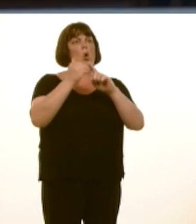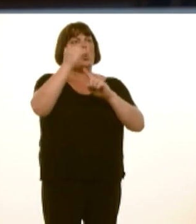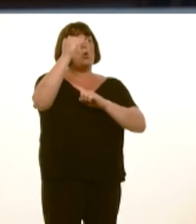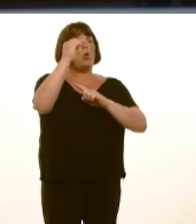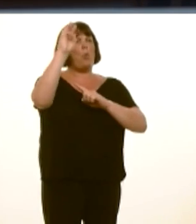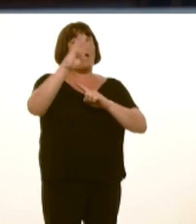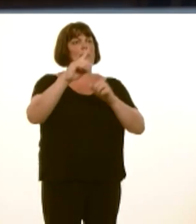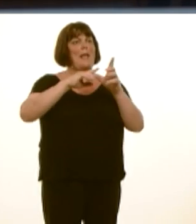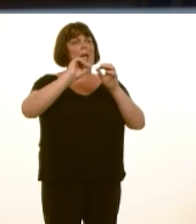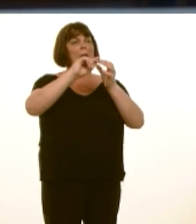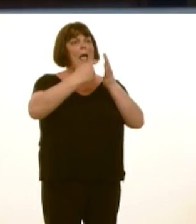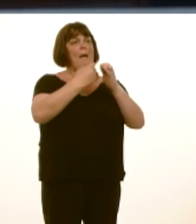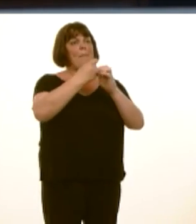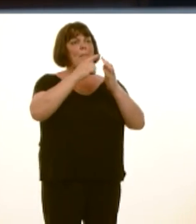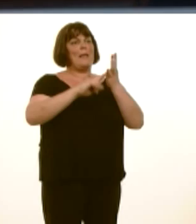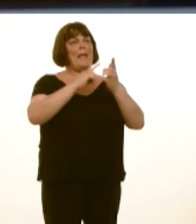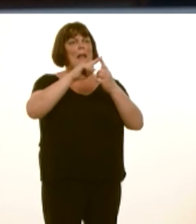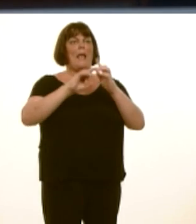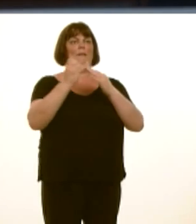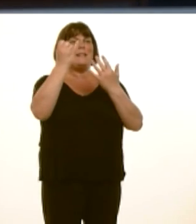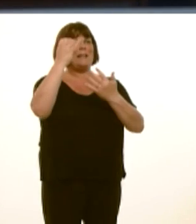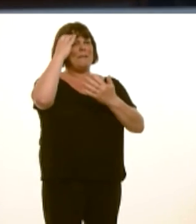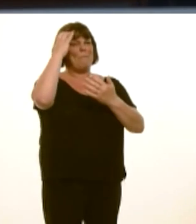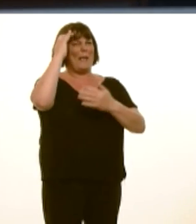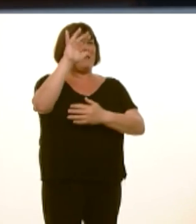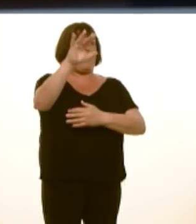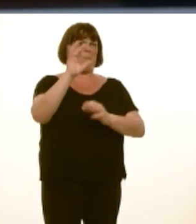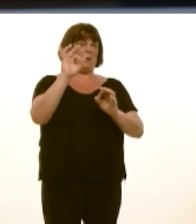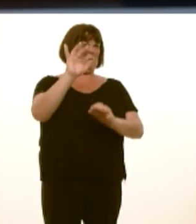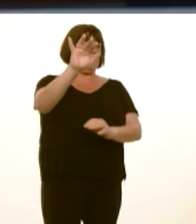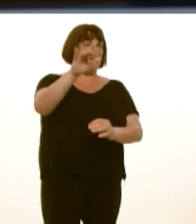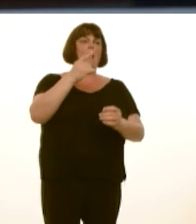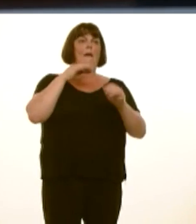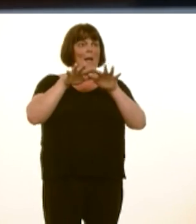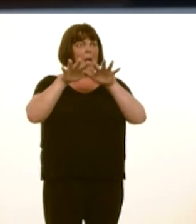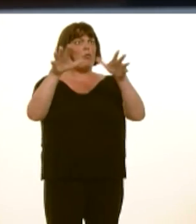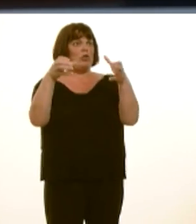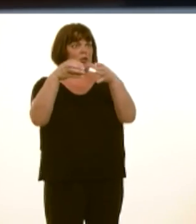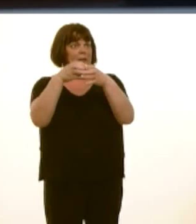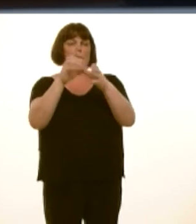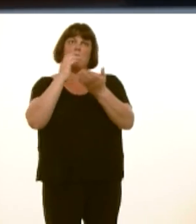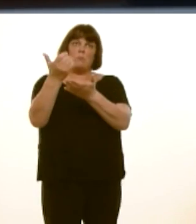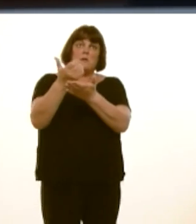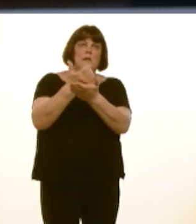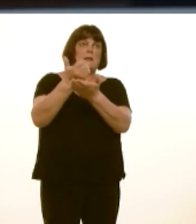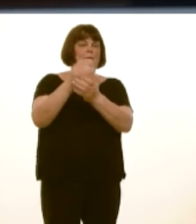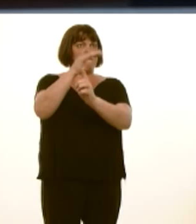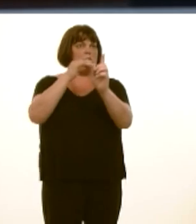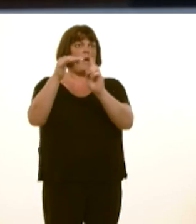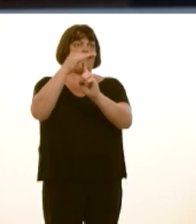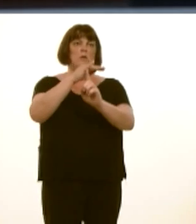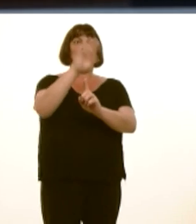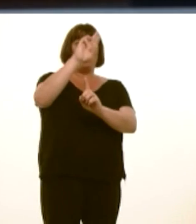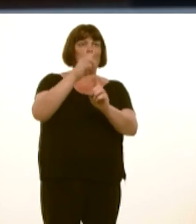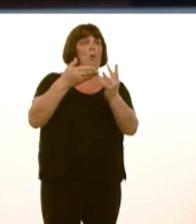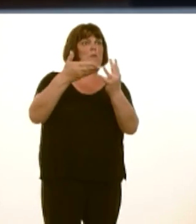Abergele has got 6 beds long-term empty. Has the Kite team outreach there? Is a secure and well-supported environment as a school